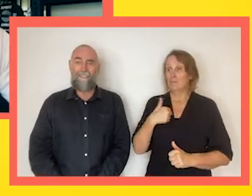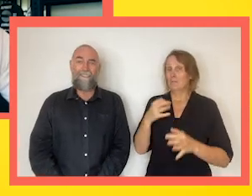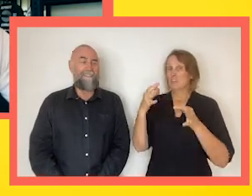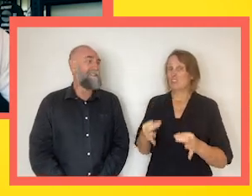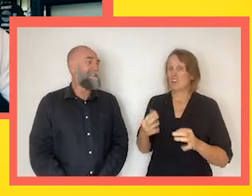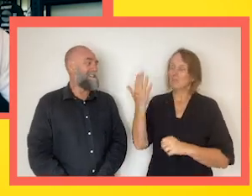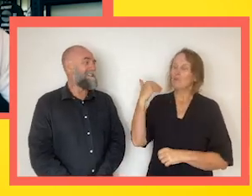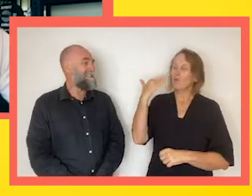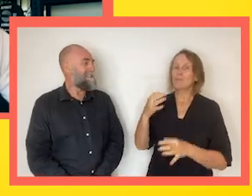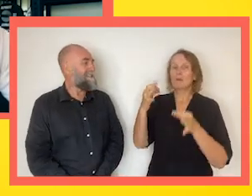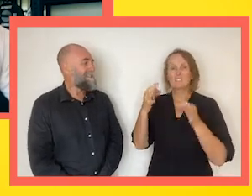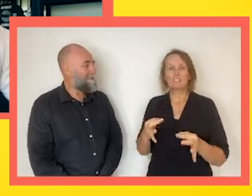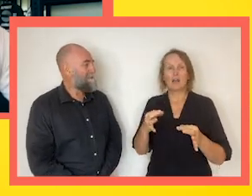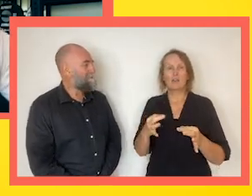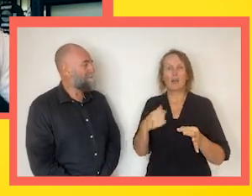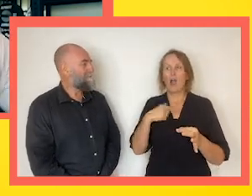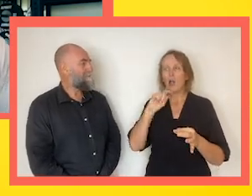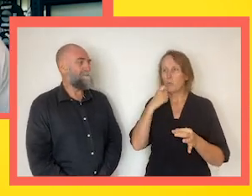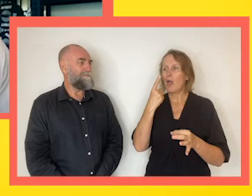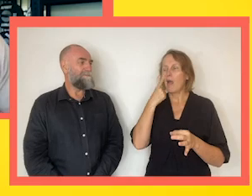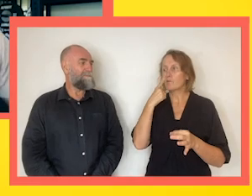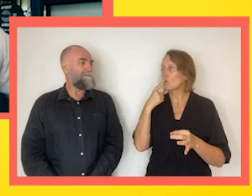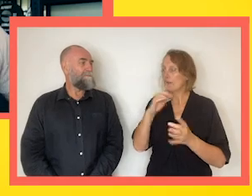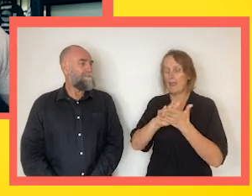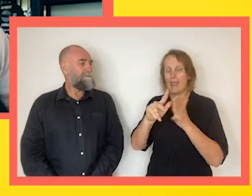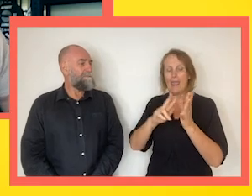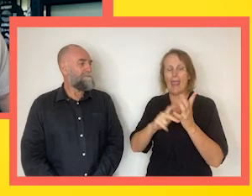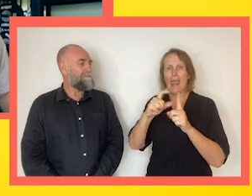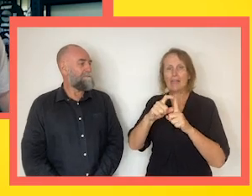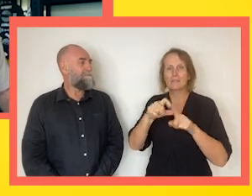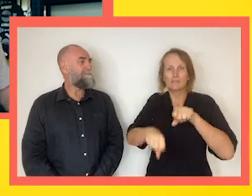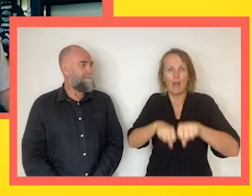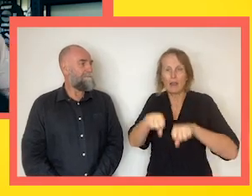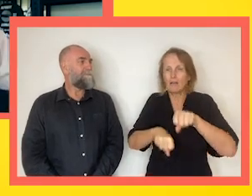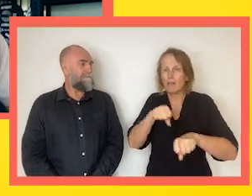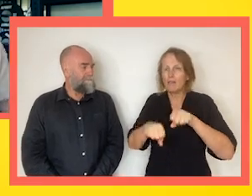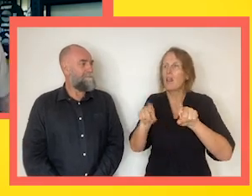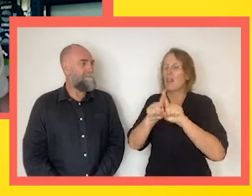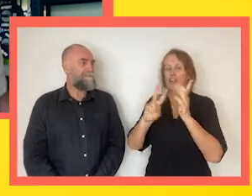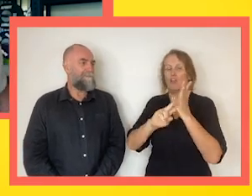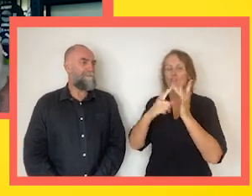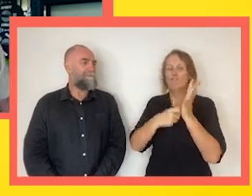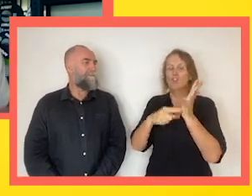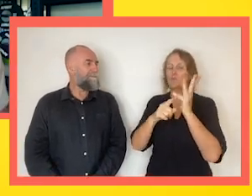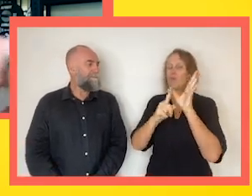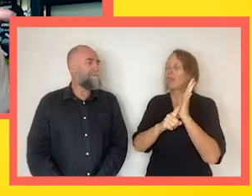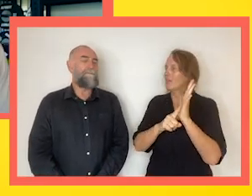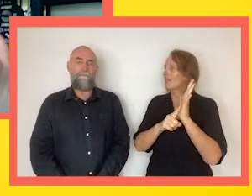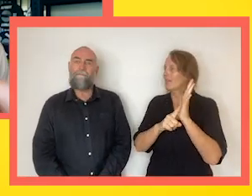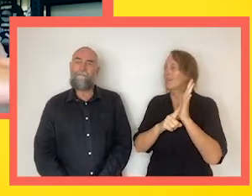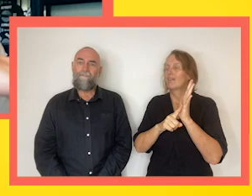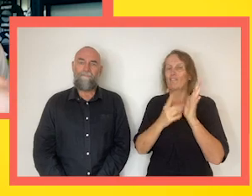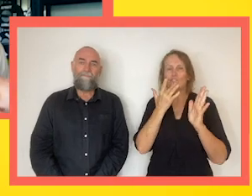in the off season to set myself up on the hand cycle on Zwift. It's like a virtual riding platform. But I know a lot of